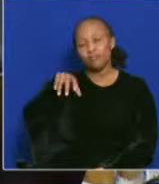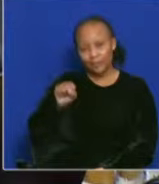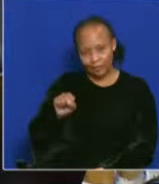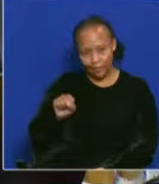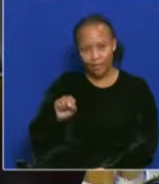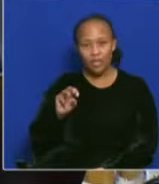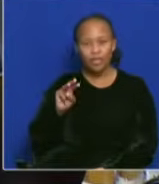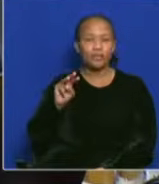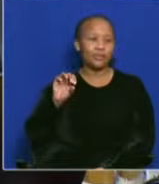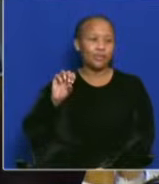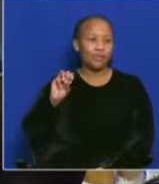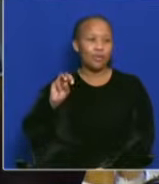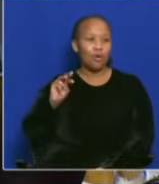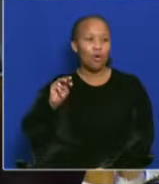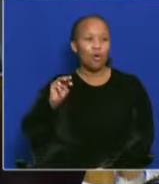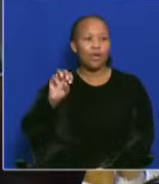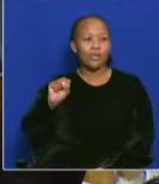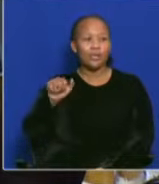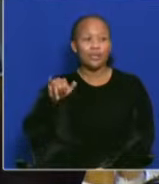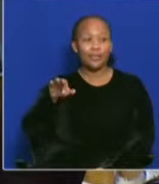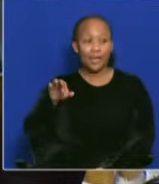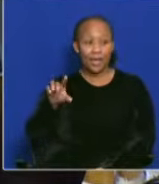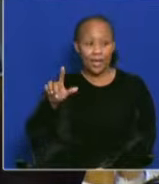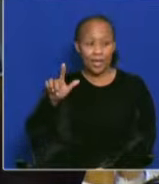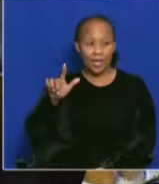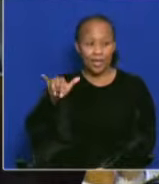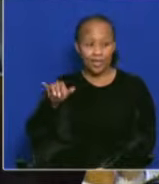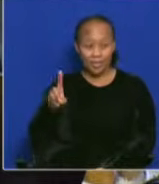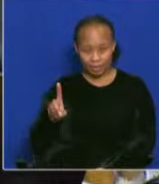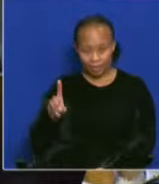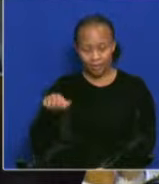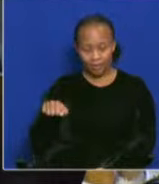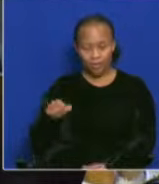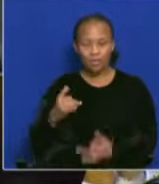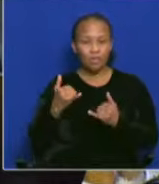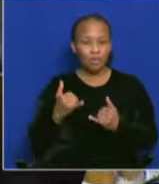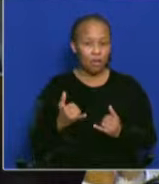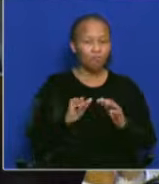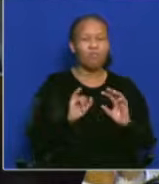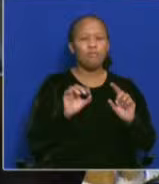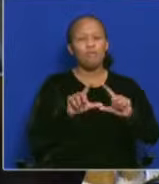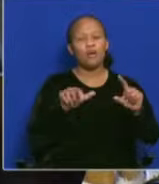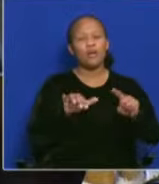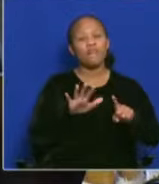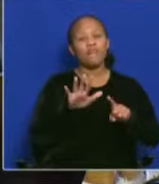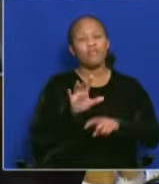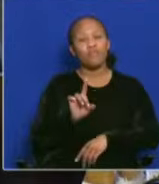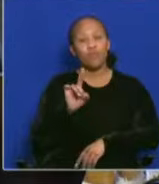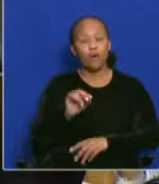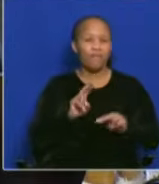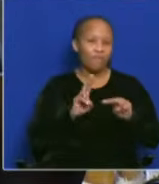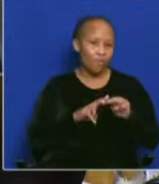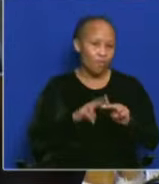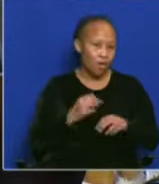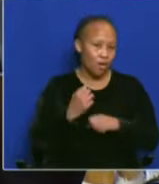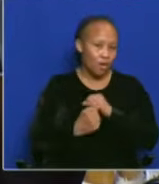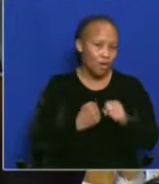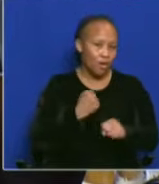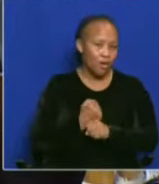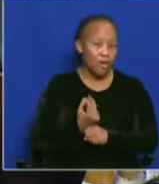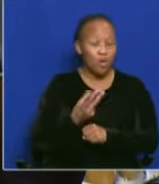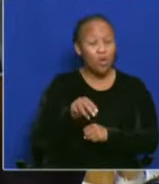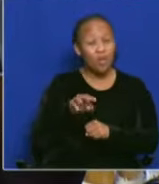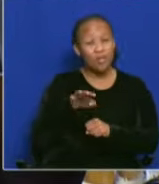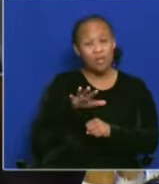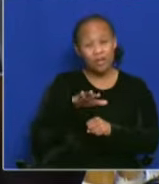For example, when you look at paragraph 51, he says, in February 2013, Pitchessa approached me with an offer which I discussed with